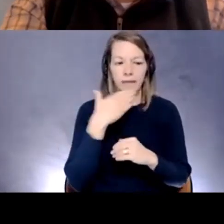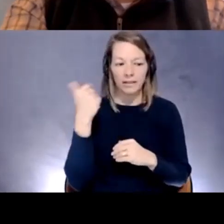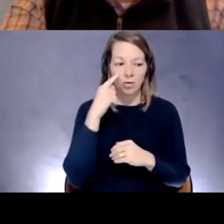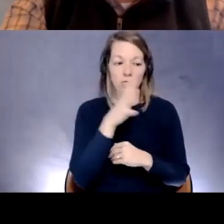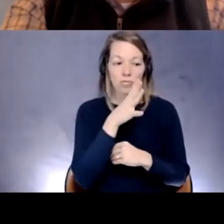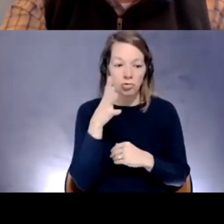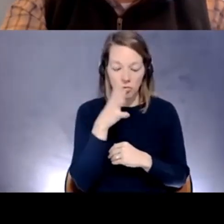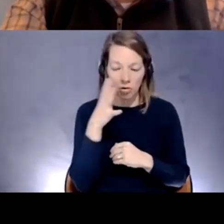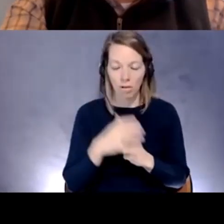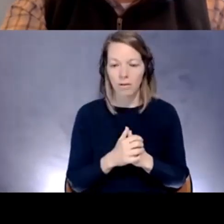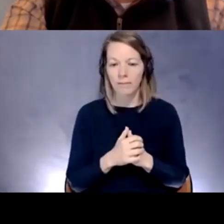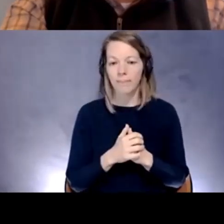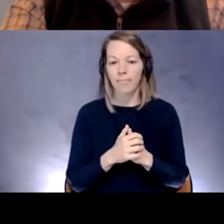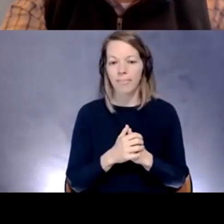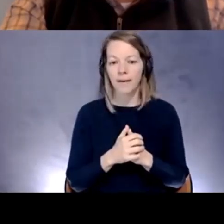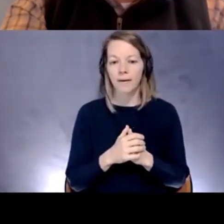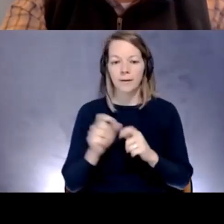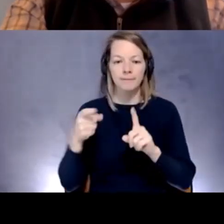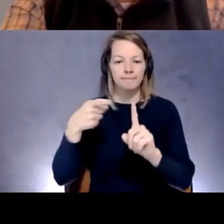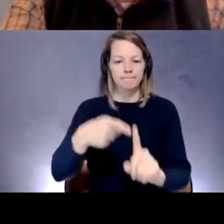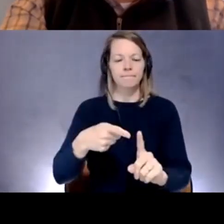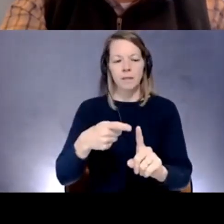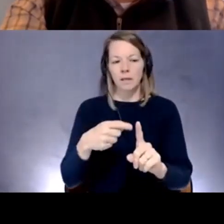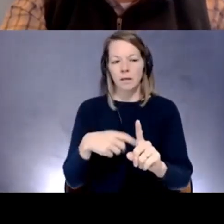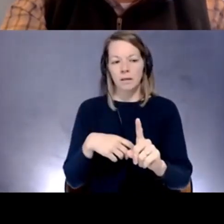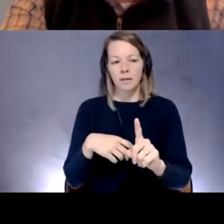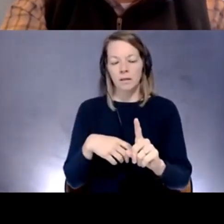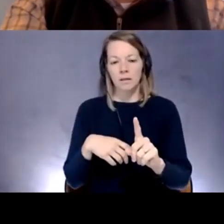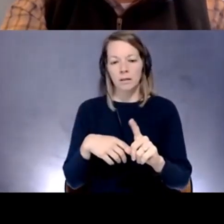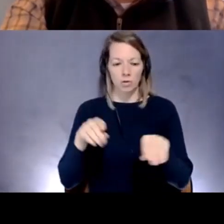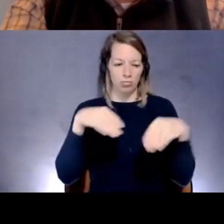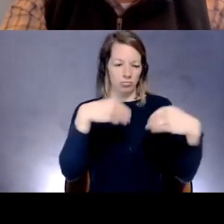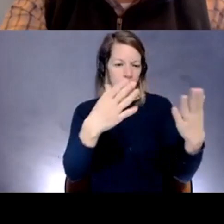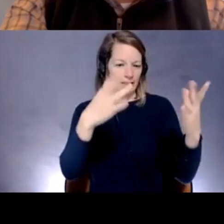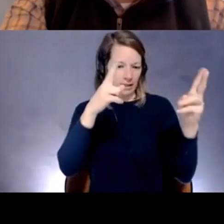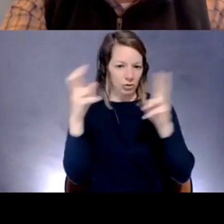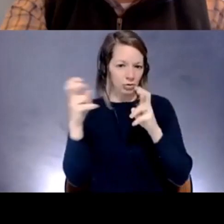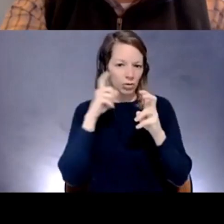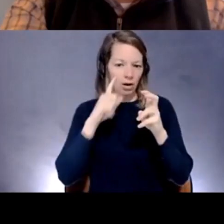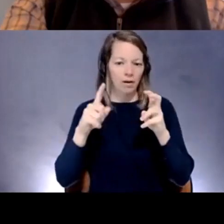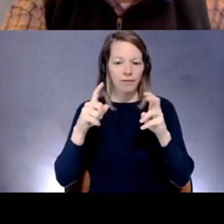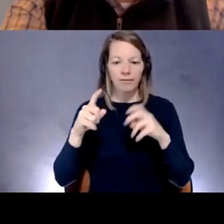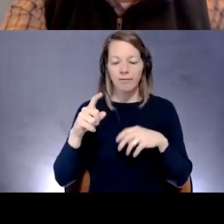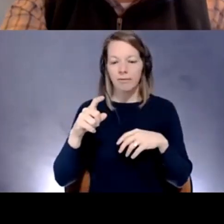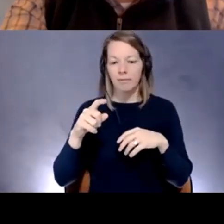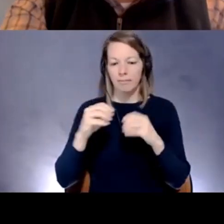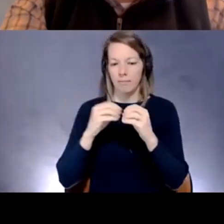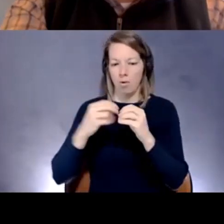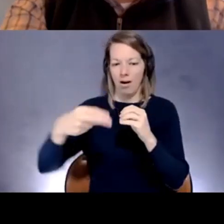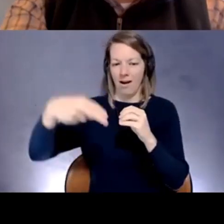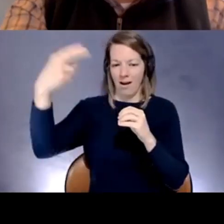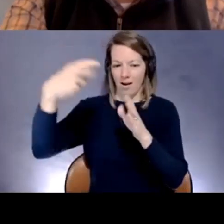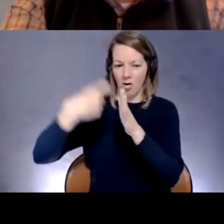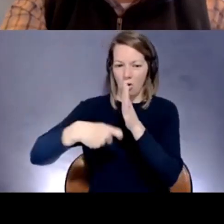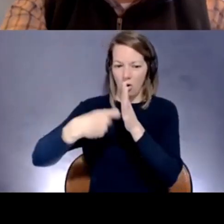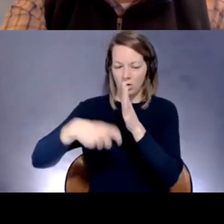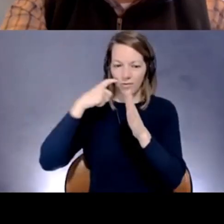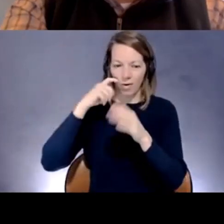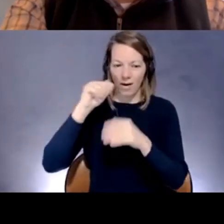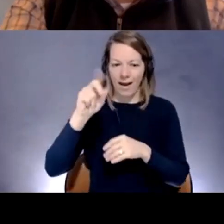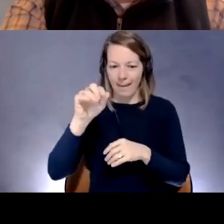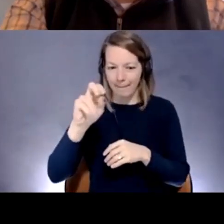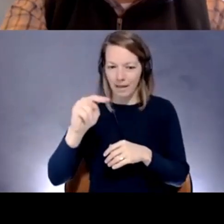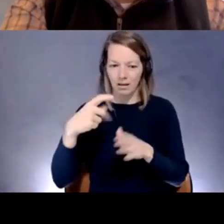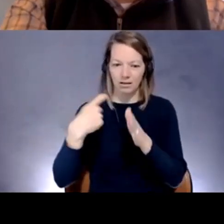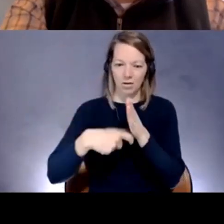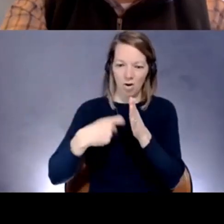want to start out by pointing out the fact that you raised the issue of higher administrative costs as a percentage of overall expenses